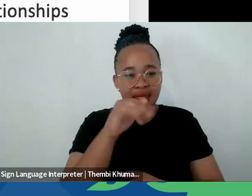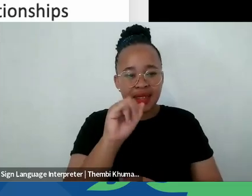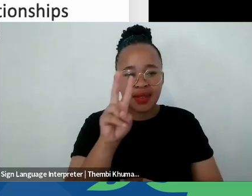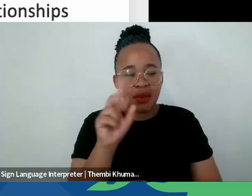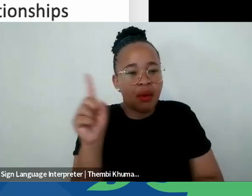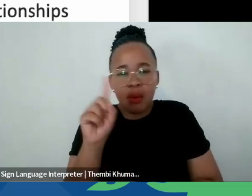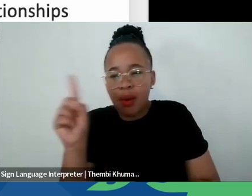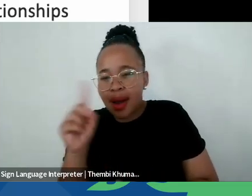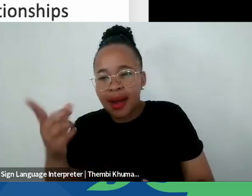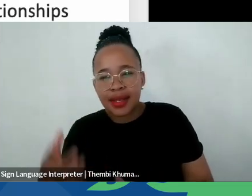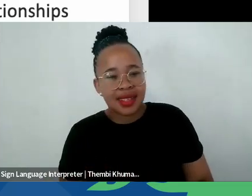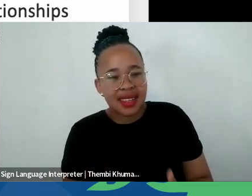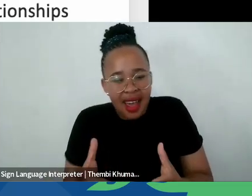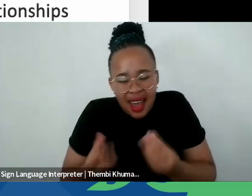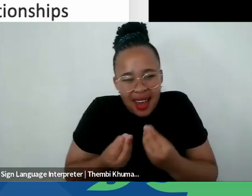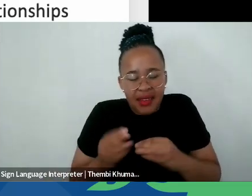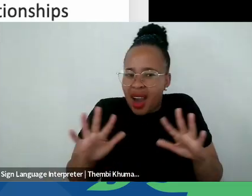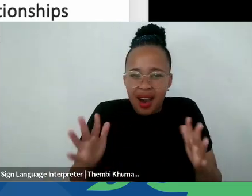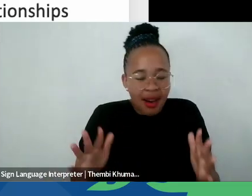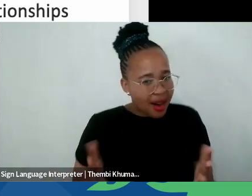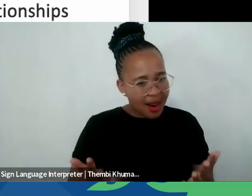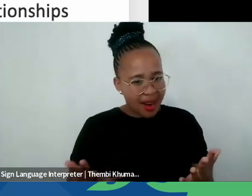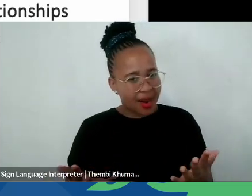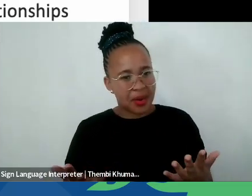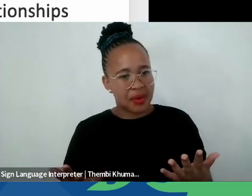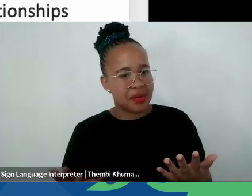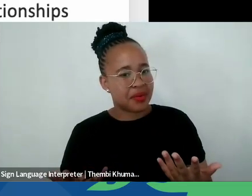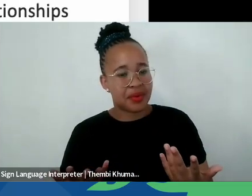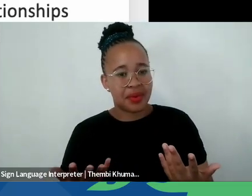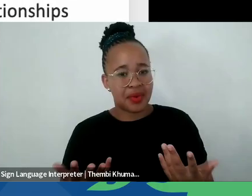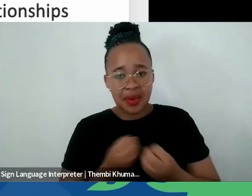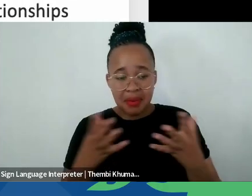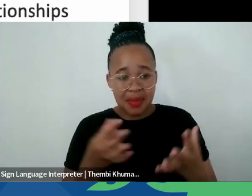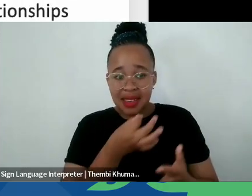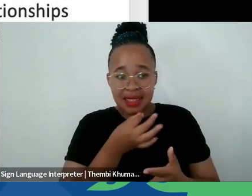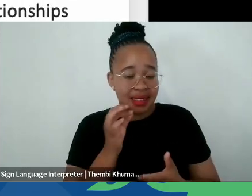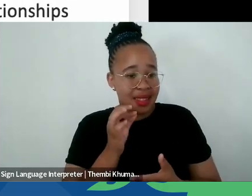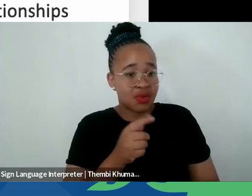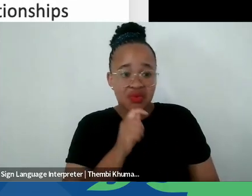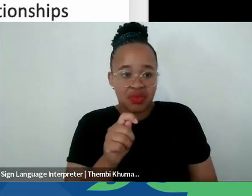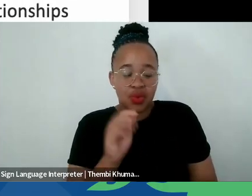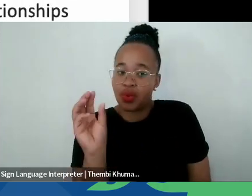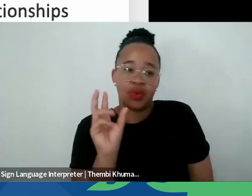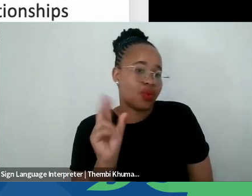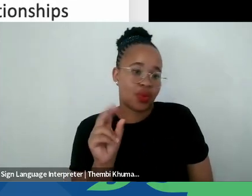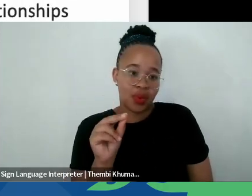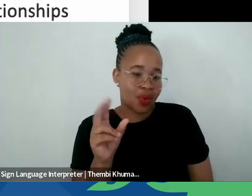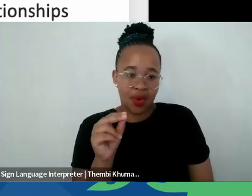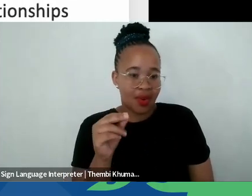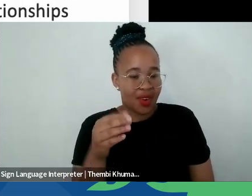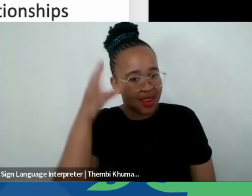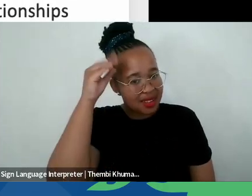important to stay on ART, etc. It wasn't true. They really had very low